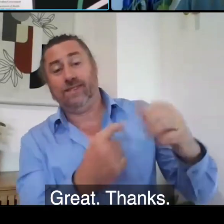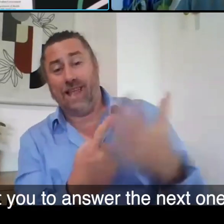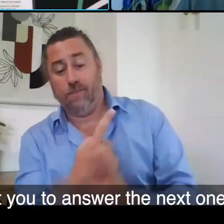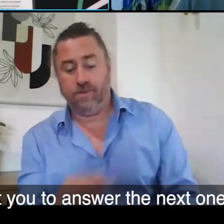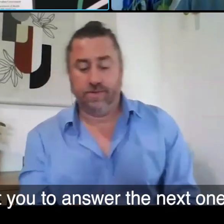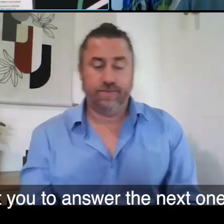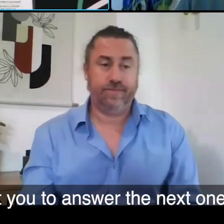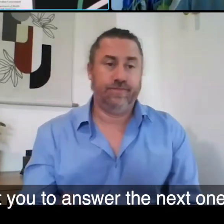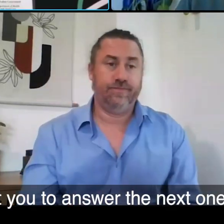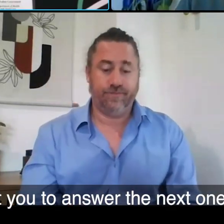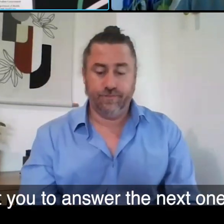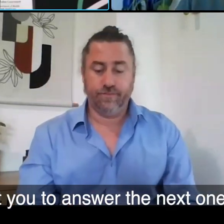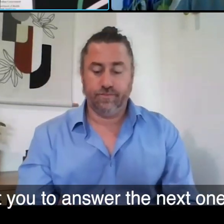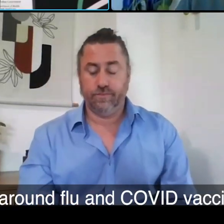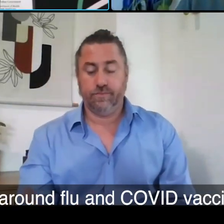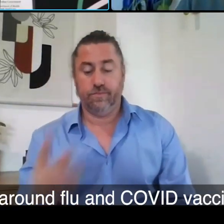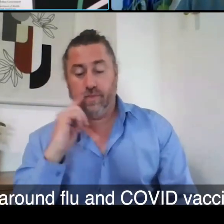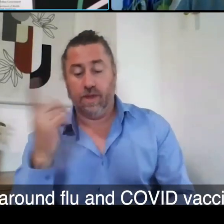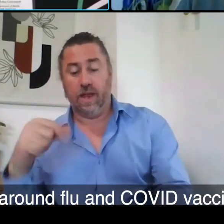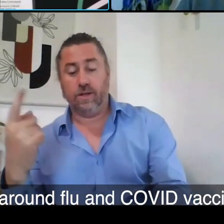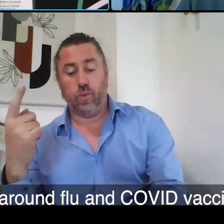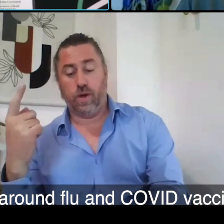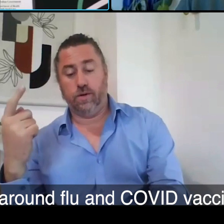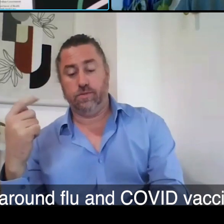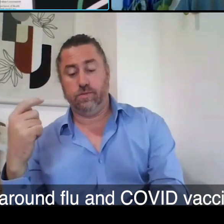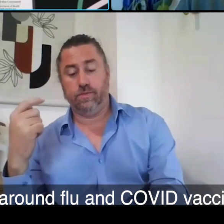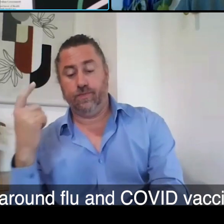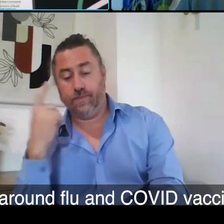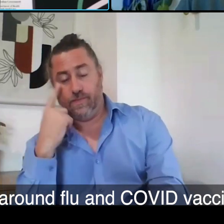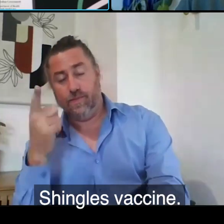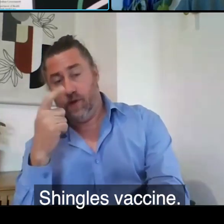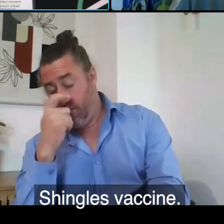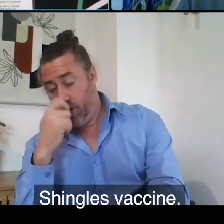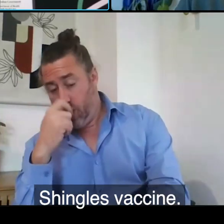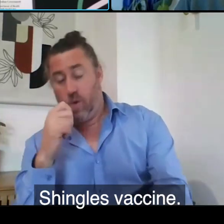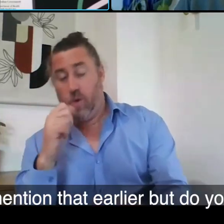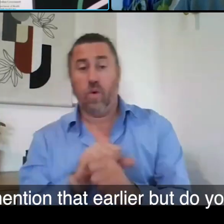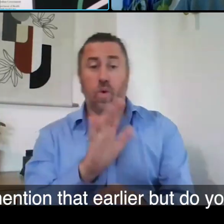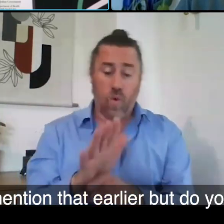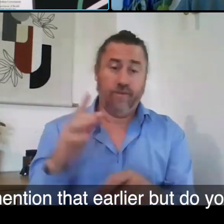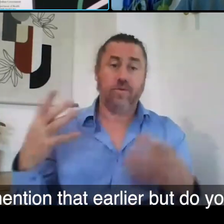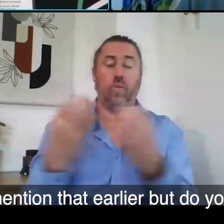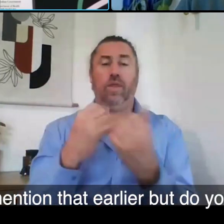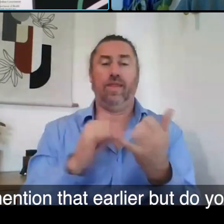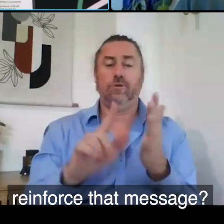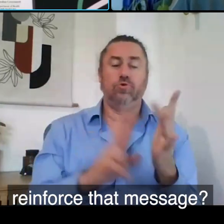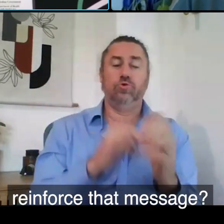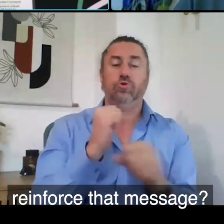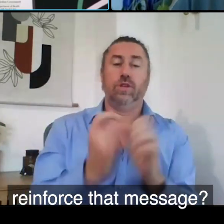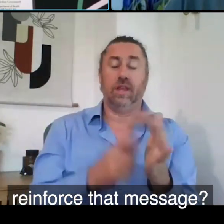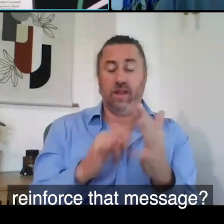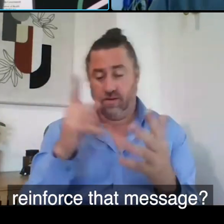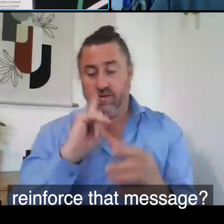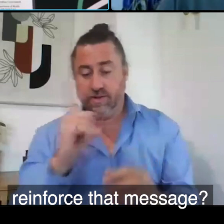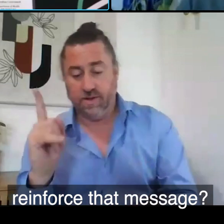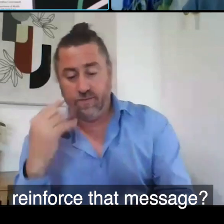Great, thanks. And I'll get you to answer the next one too, Nigel, which is around flu and COVID vaccines with shingles vaccine. You did mention that earlier, but do you want to reinforce